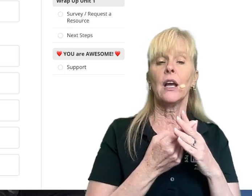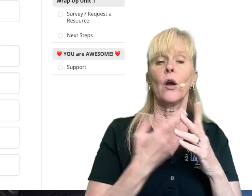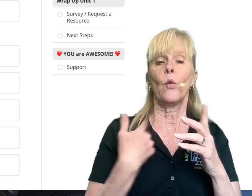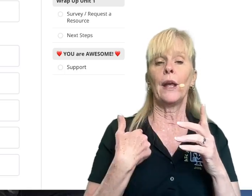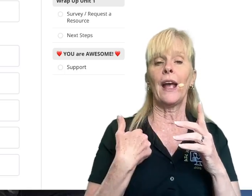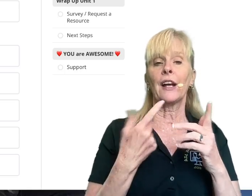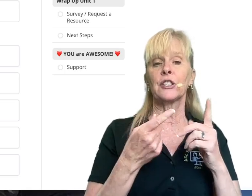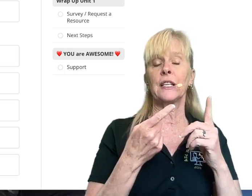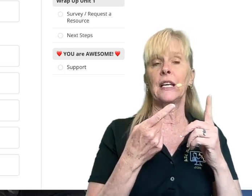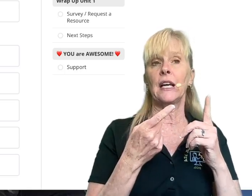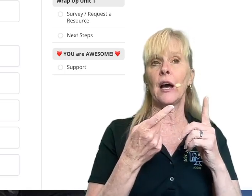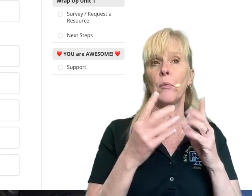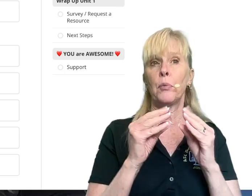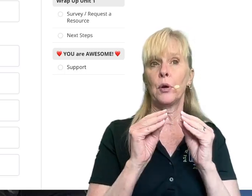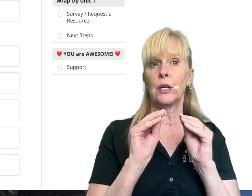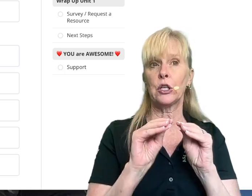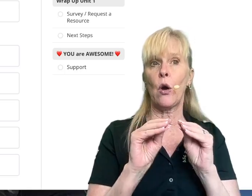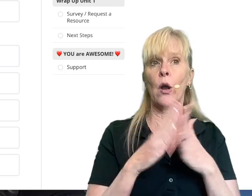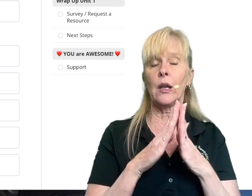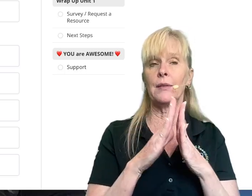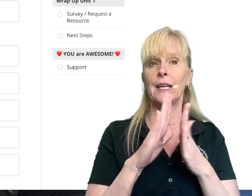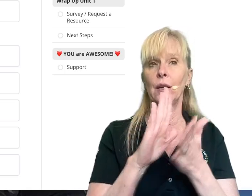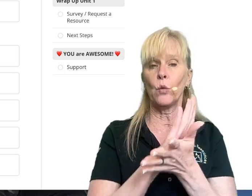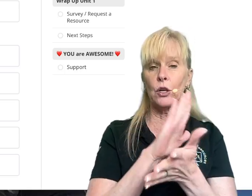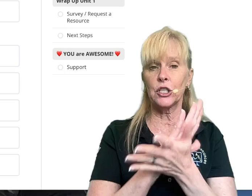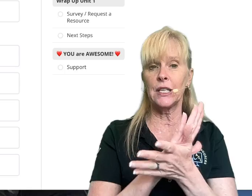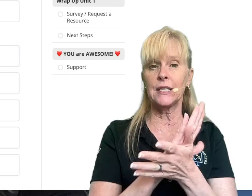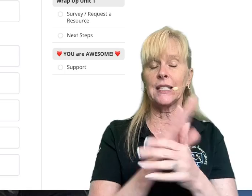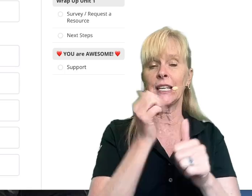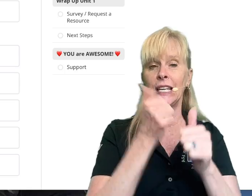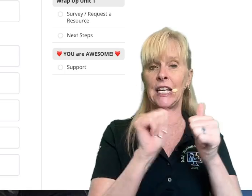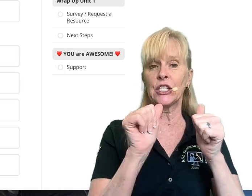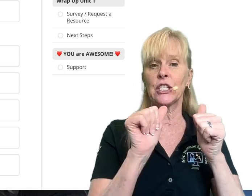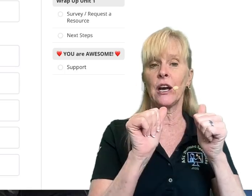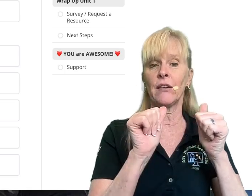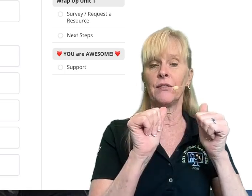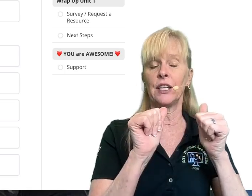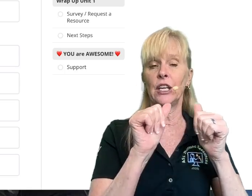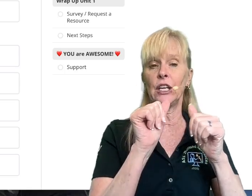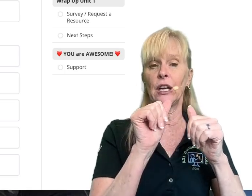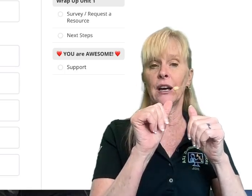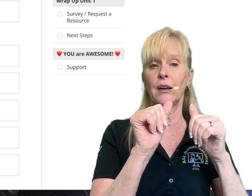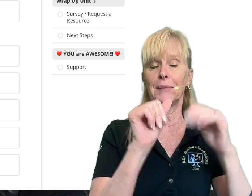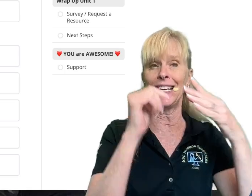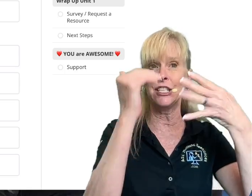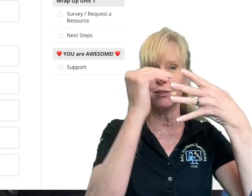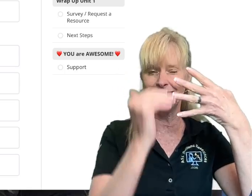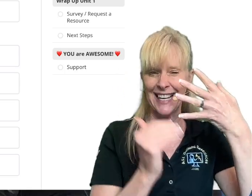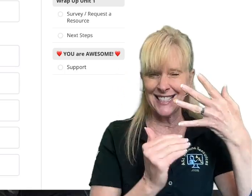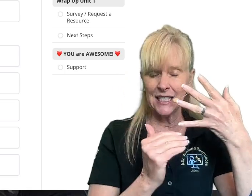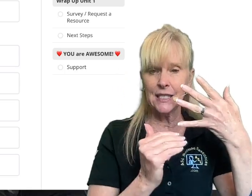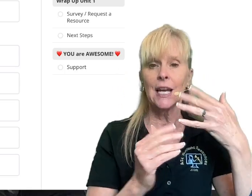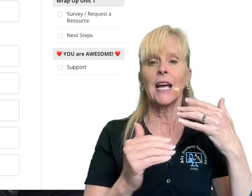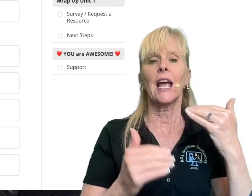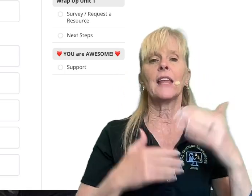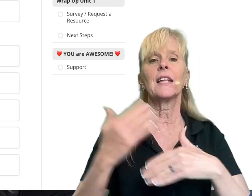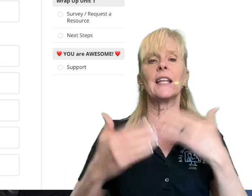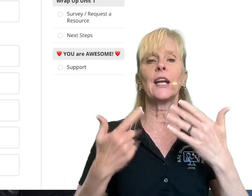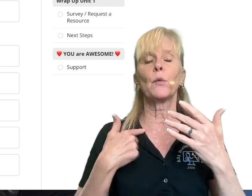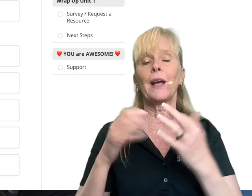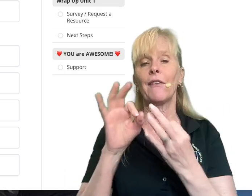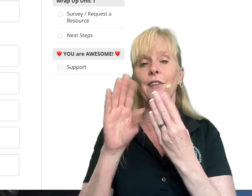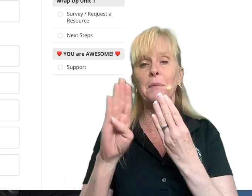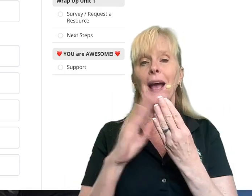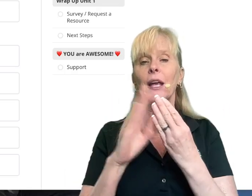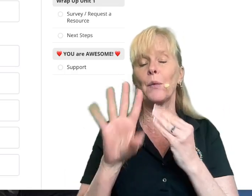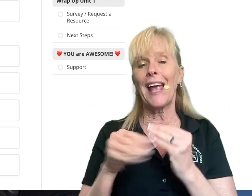started, we actually put all of the worksheets in each of the lessons, and then